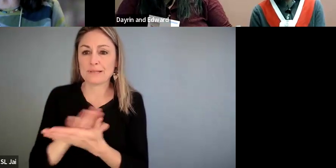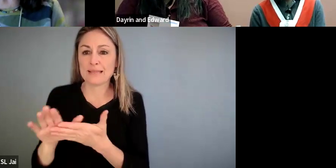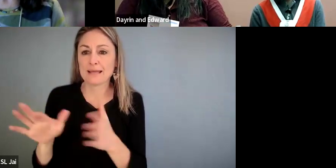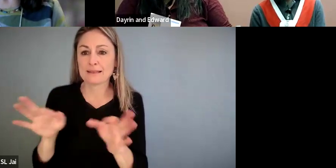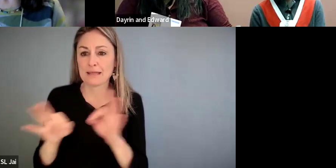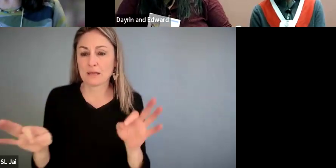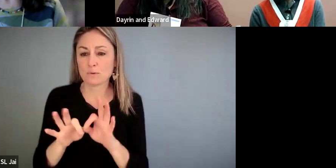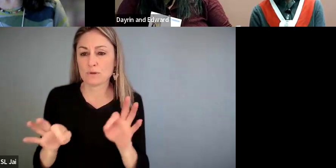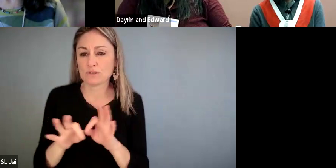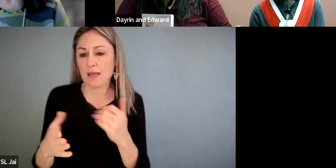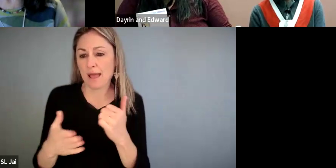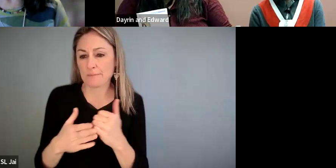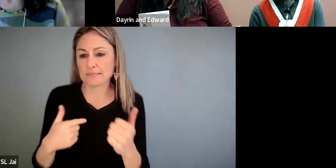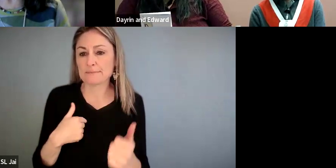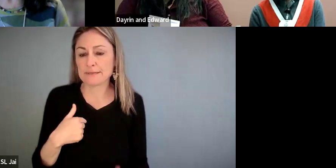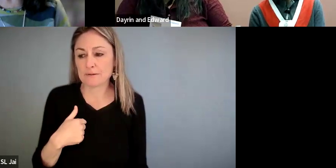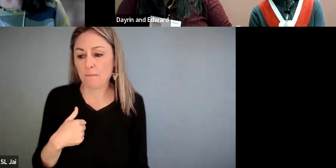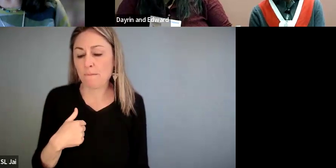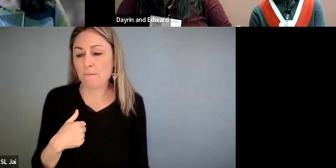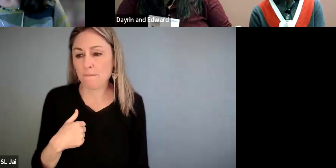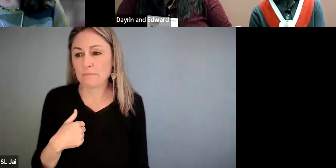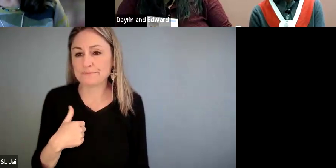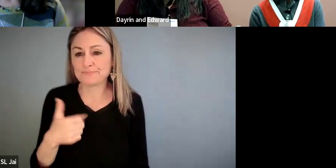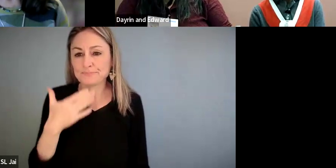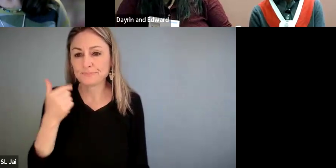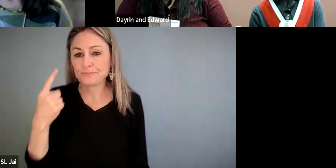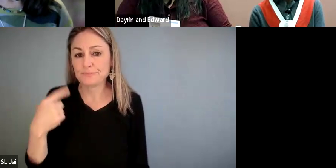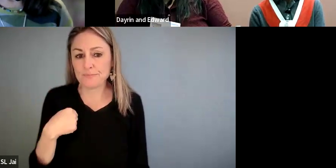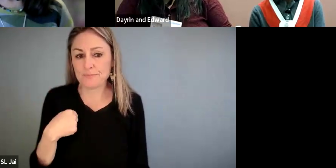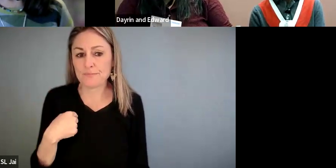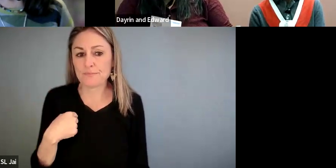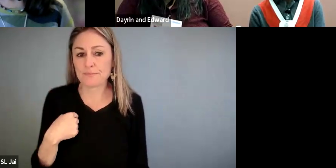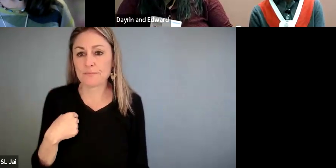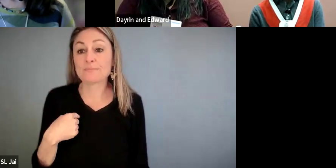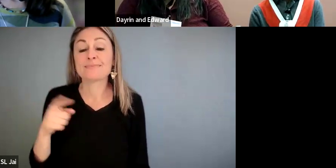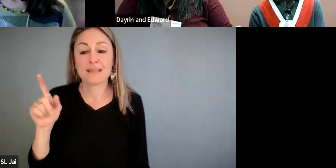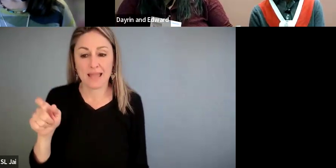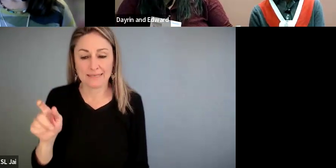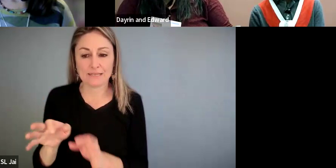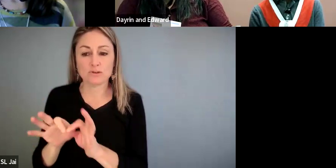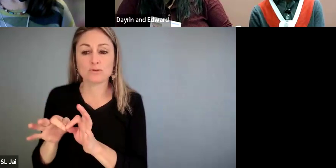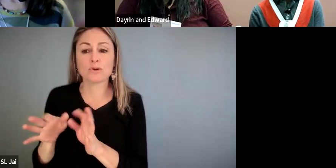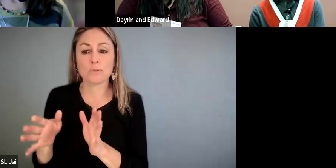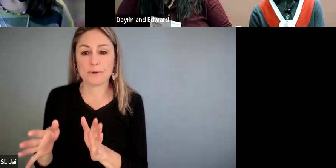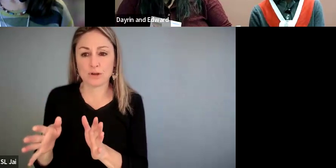which that makes really better for me. And I need a translator